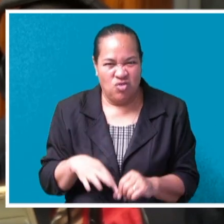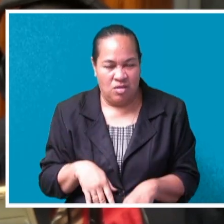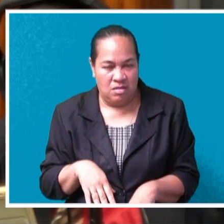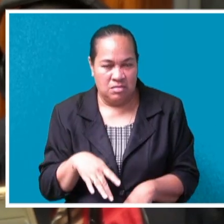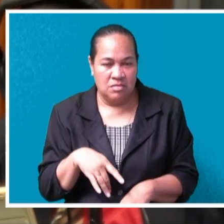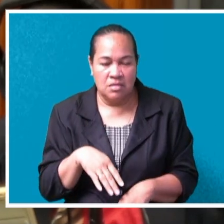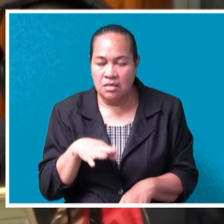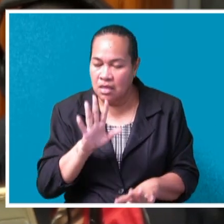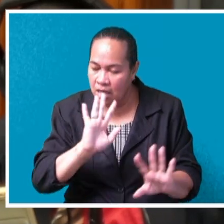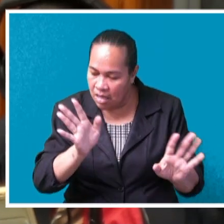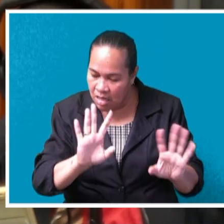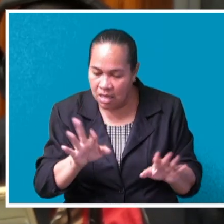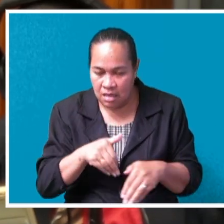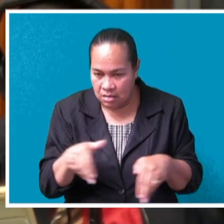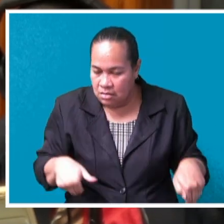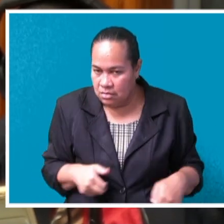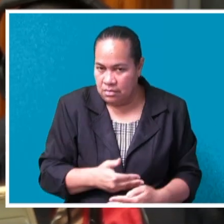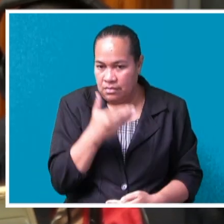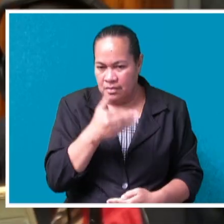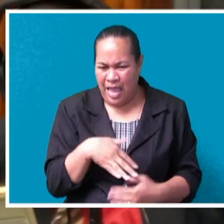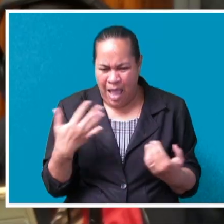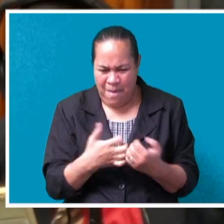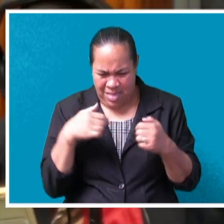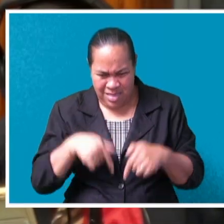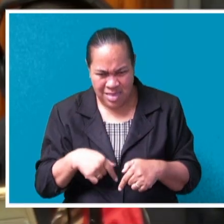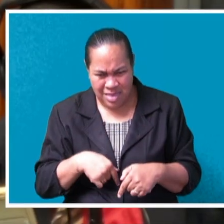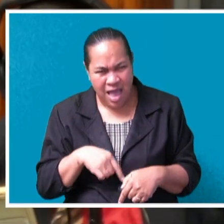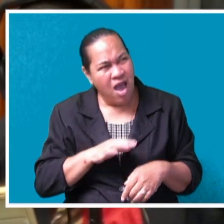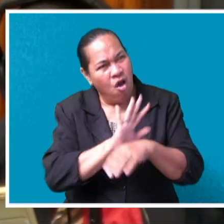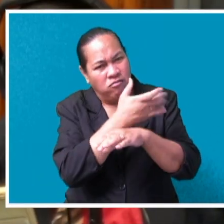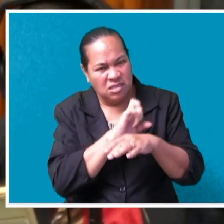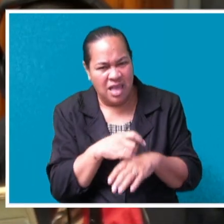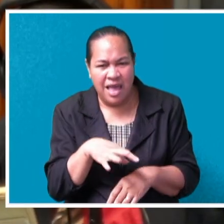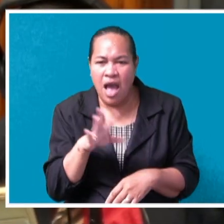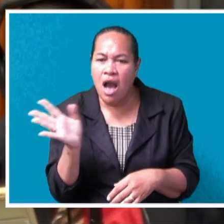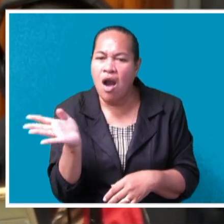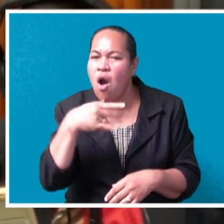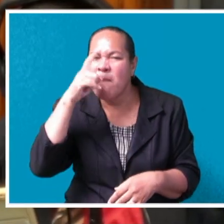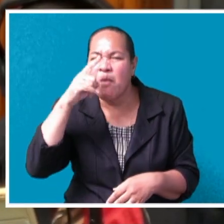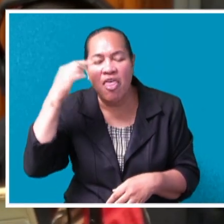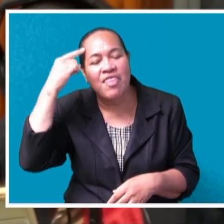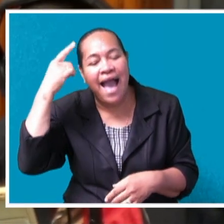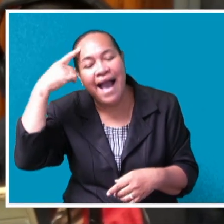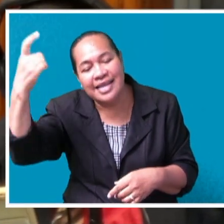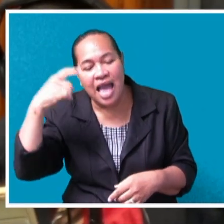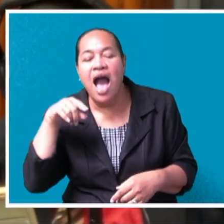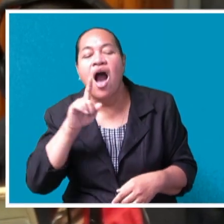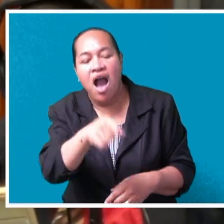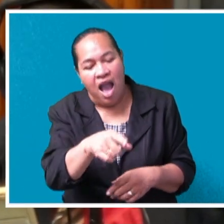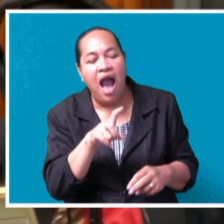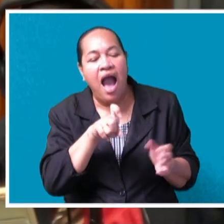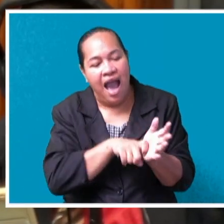Many here in Fiji and many abroad who seem to think that the RSMF is a quick solution for everything. Something doesn't